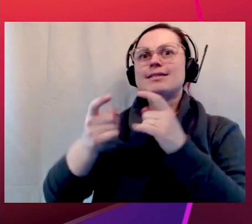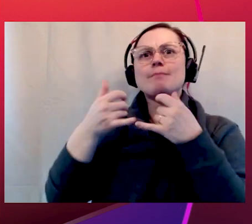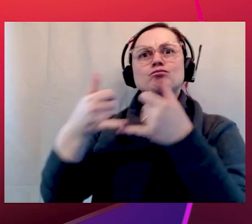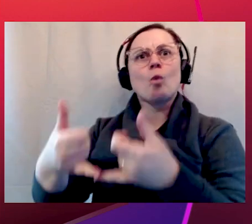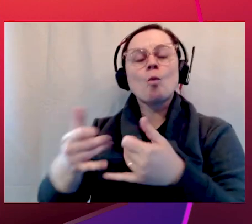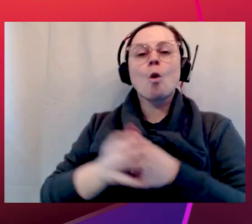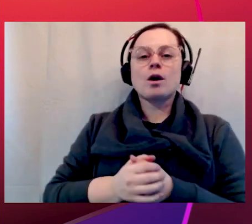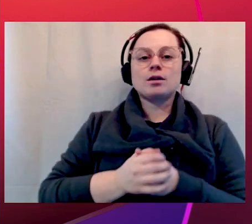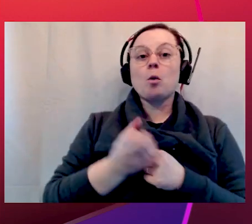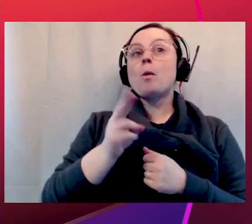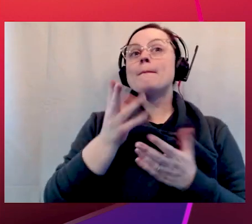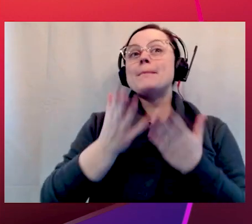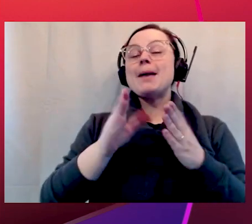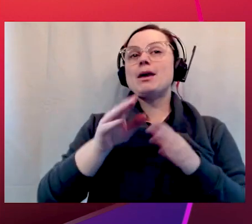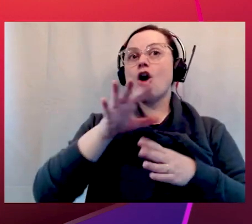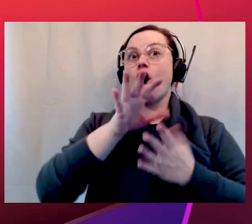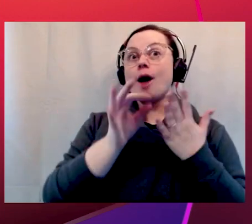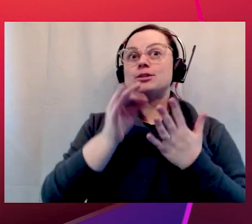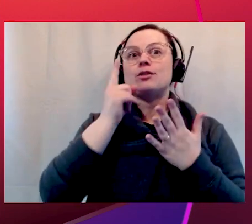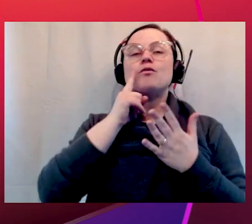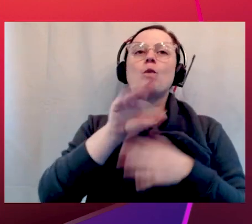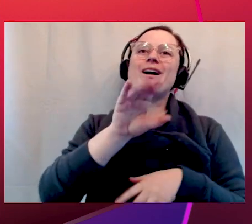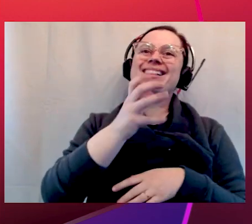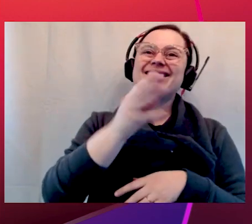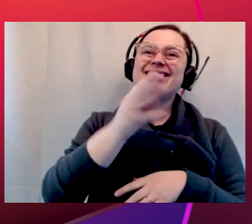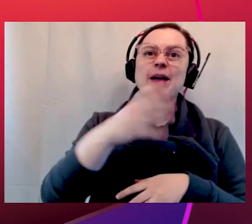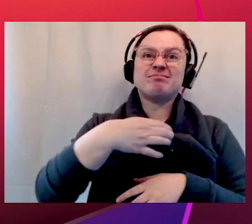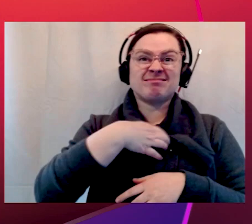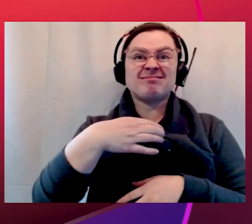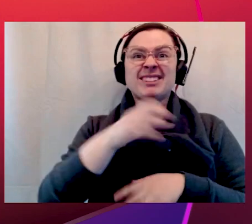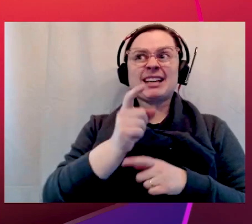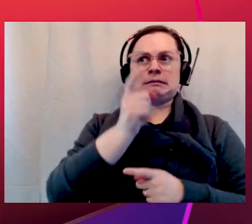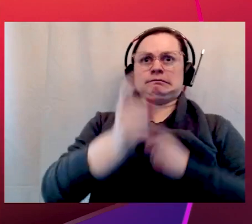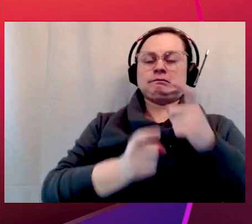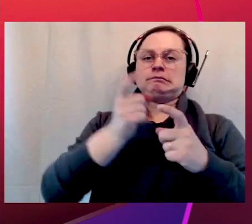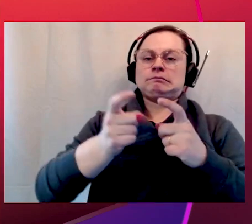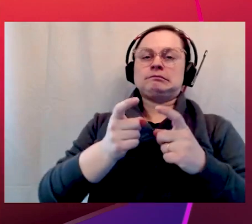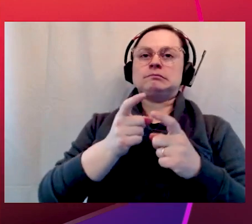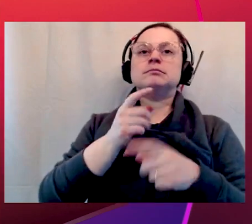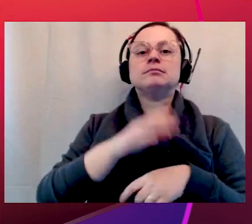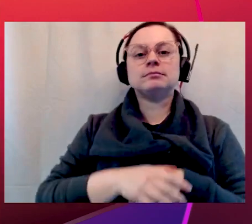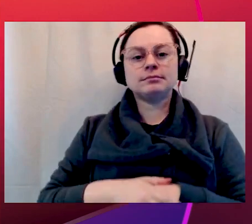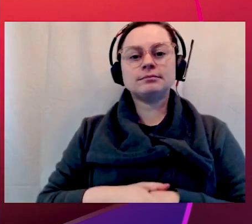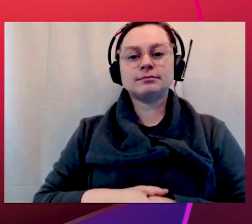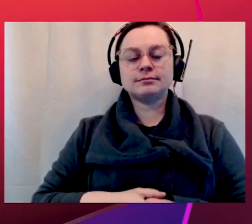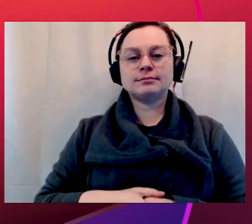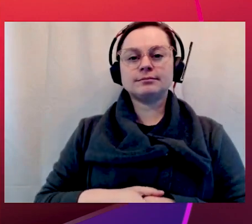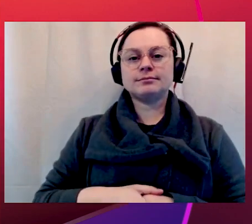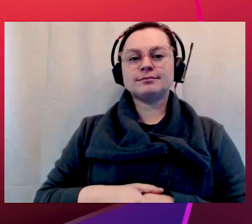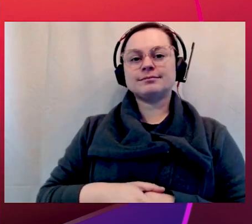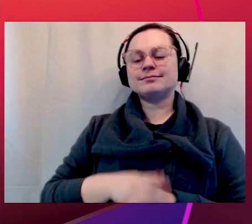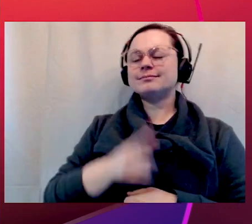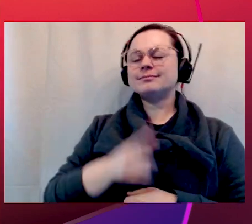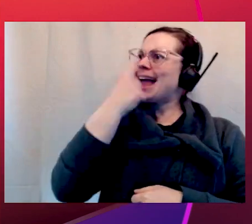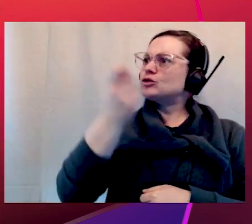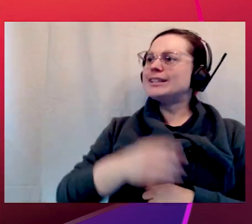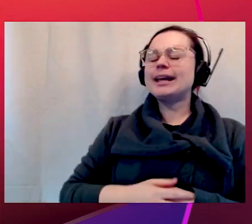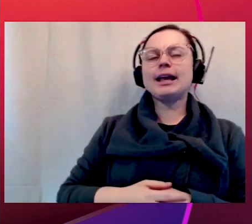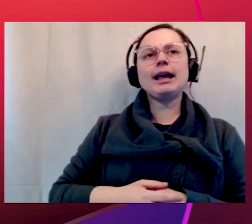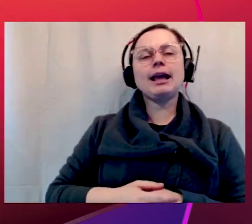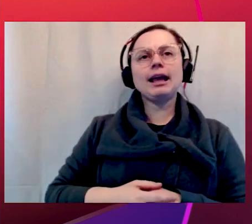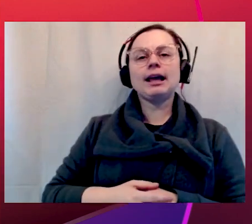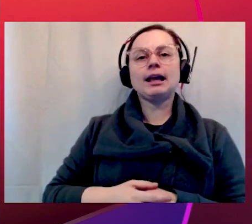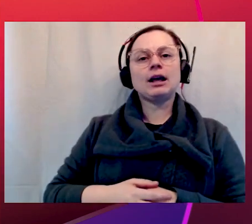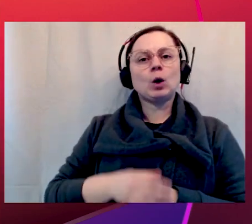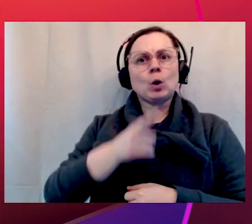for potential, you know, claims and things like that. It's interesting. So what types of customers are you